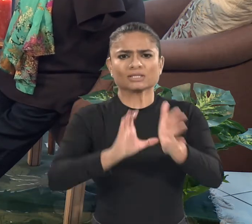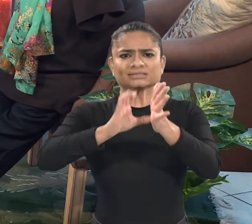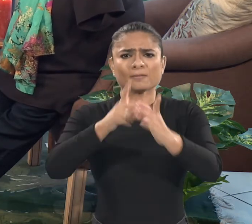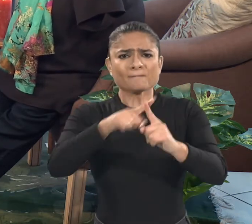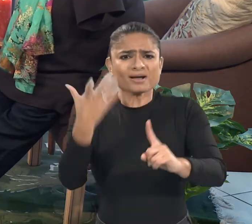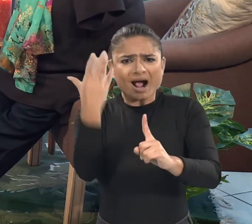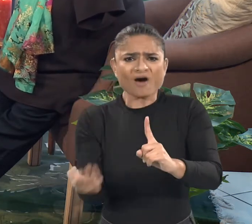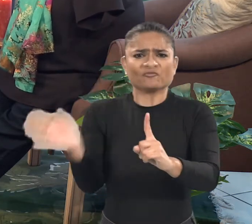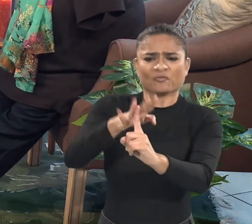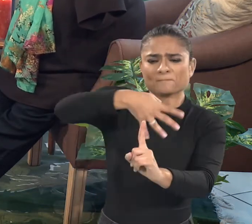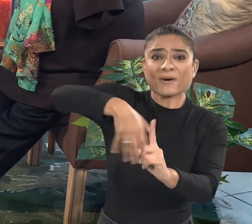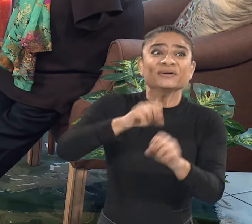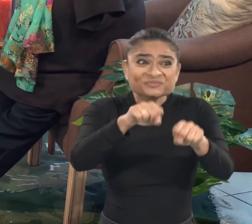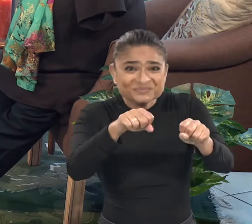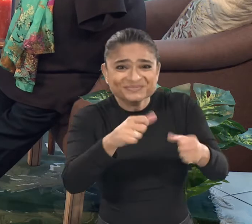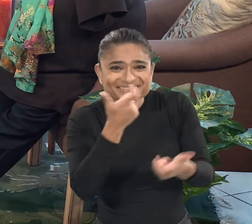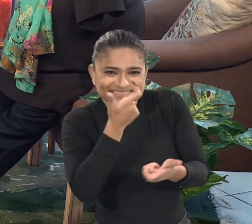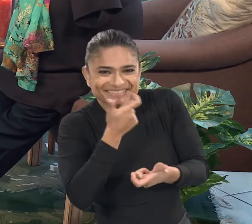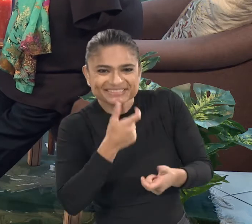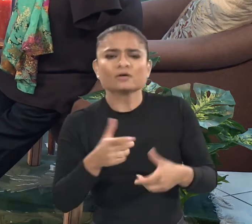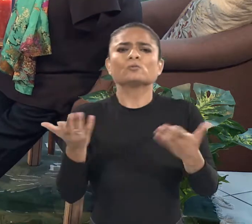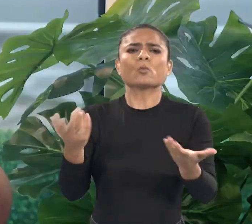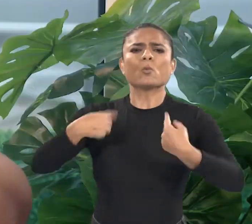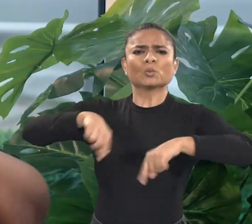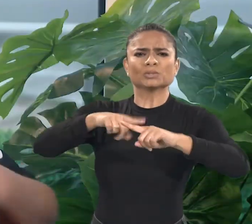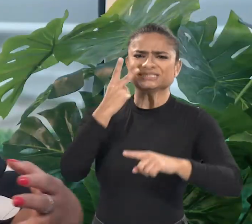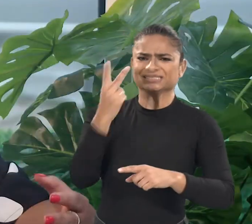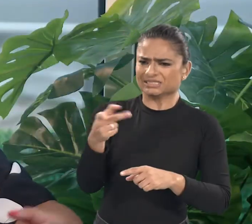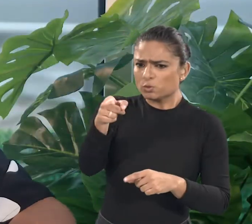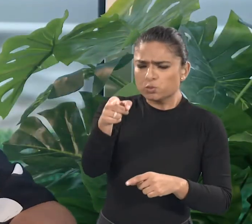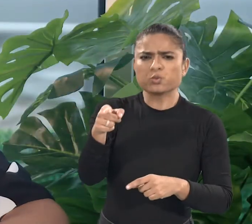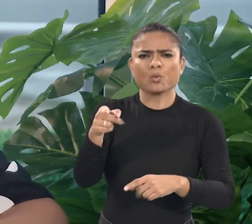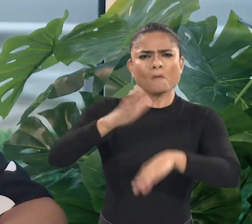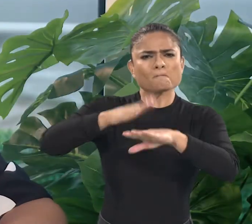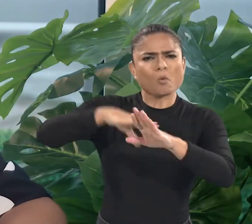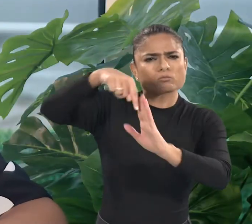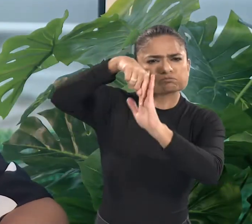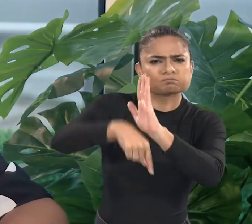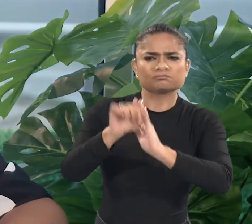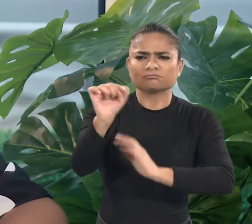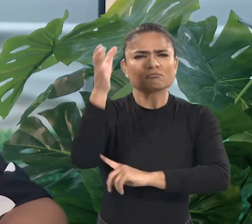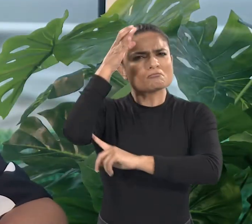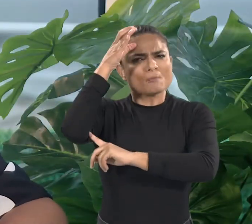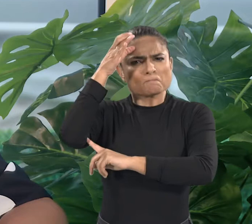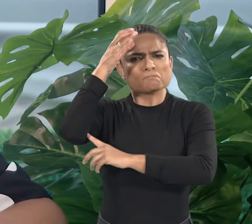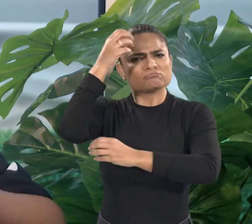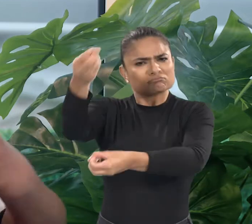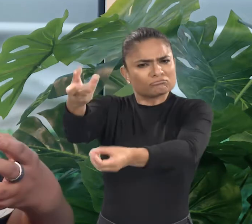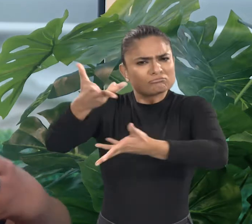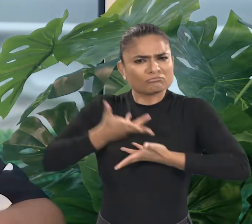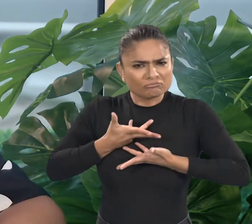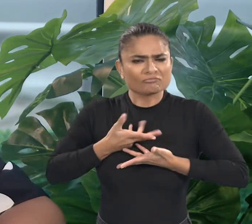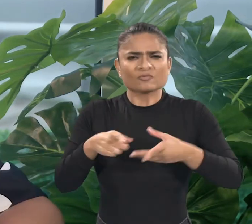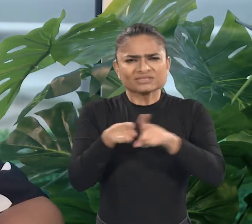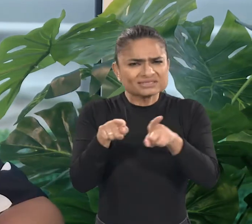they've got green eyes or brown eyes. Yes, exactly. So, I'd really like to get into as well some